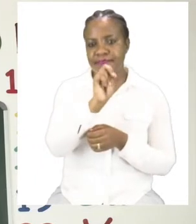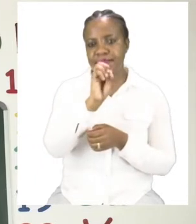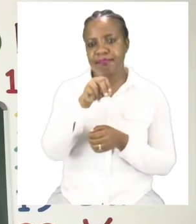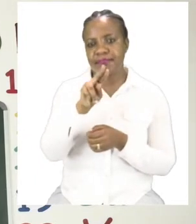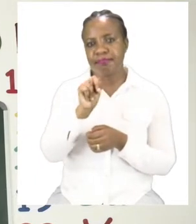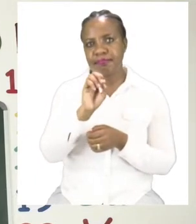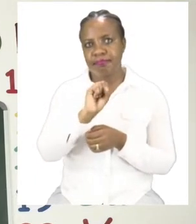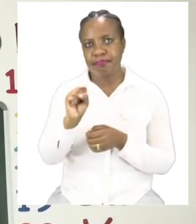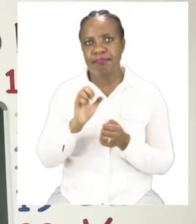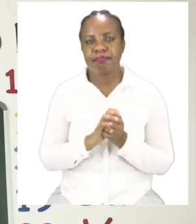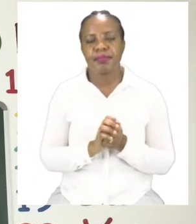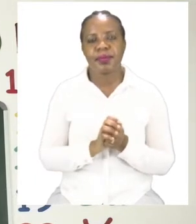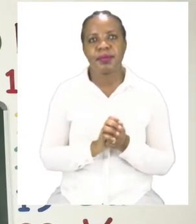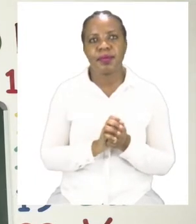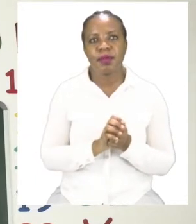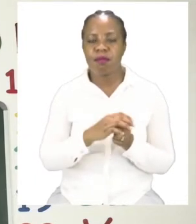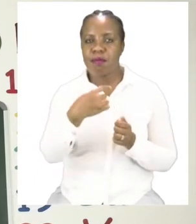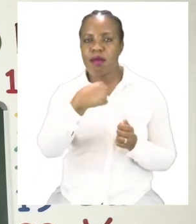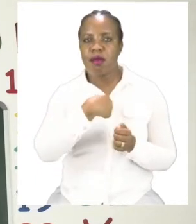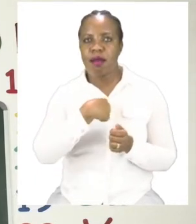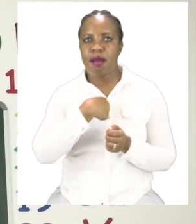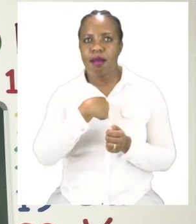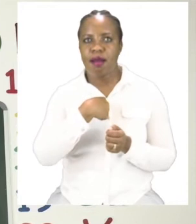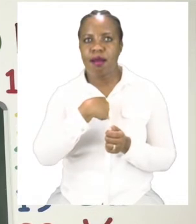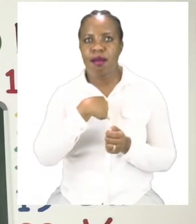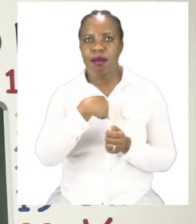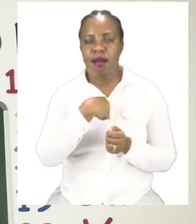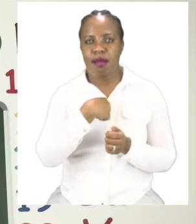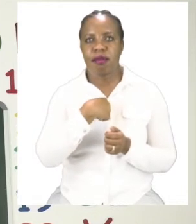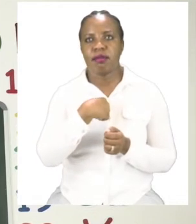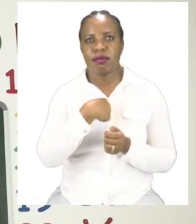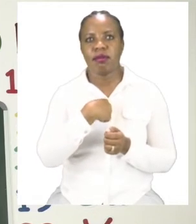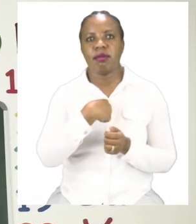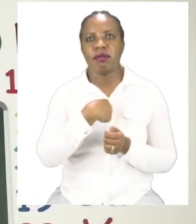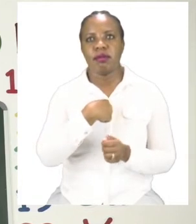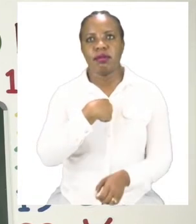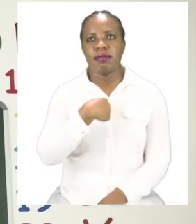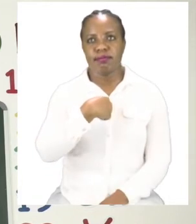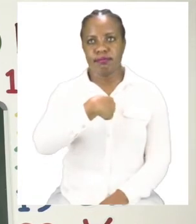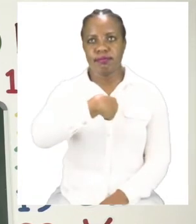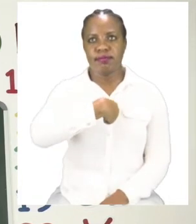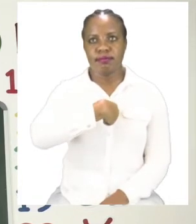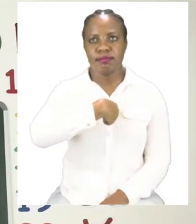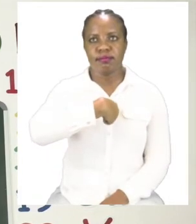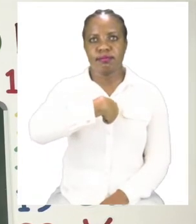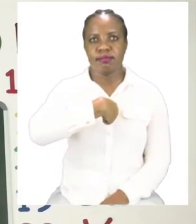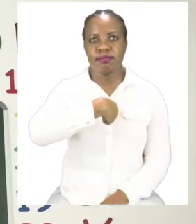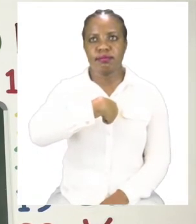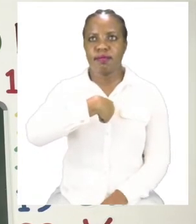word I. This is when you're pointing to yourself. So everyone point to yourself and